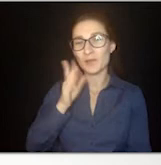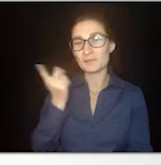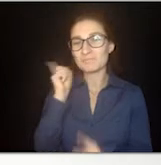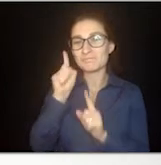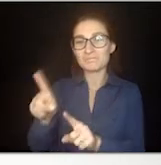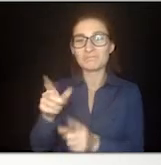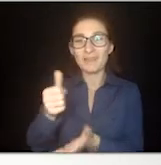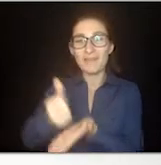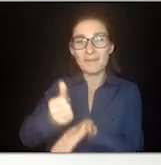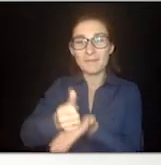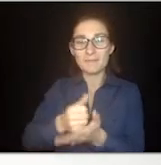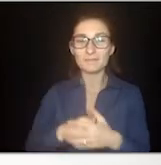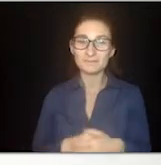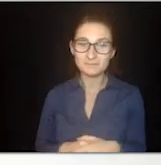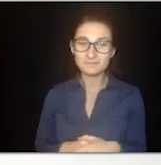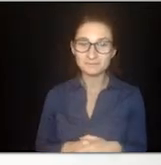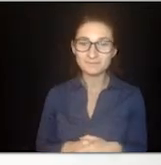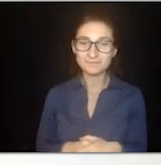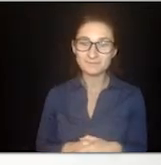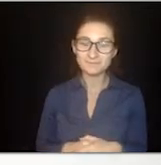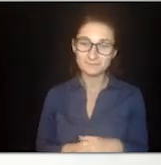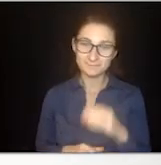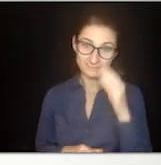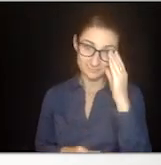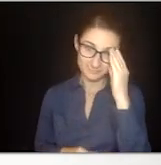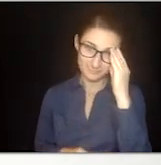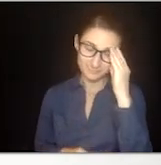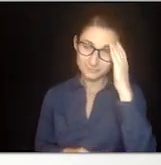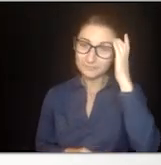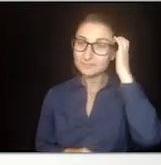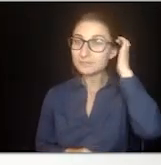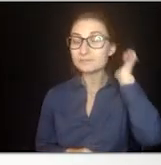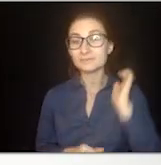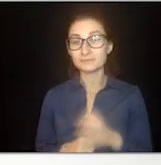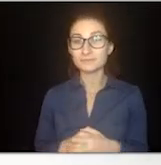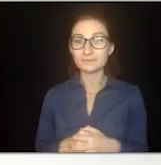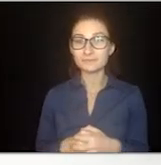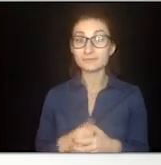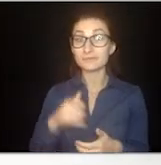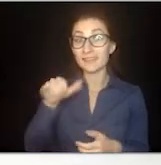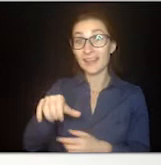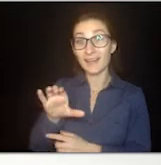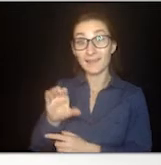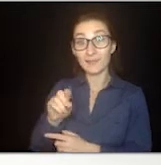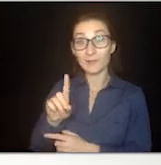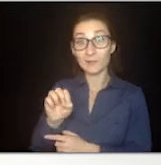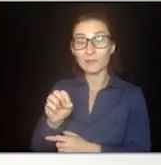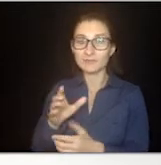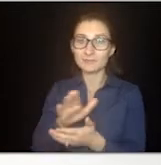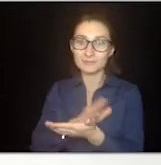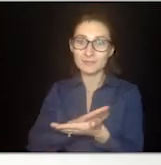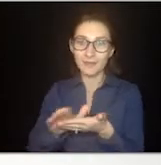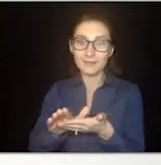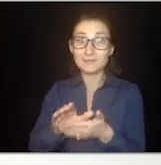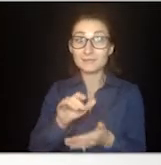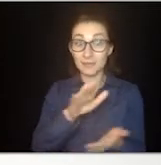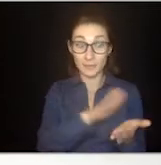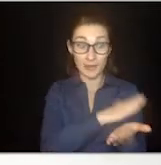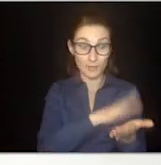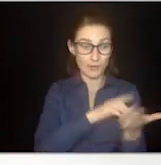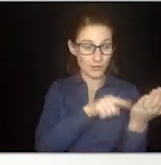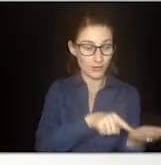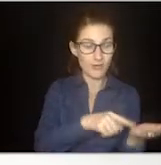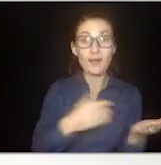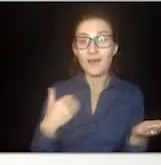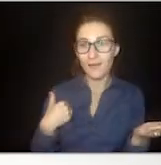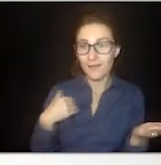that. So they're all right there. And it's sometimes just nice. The QR code is in the handouts too. So if you would